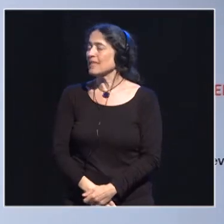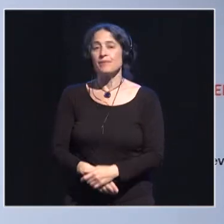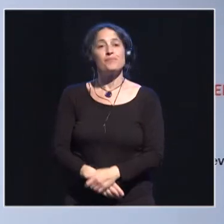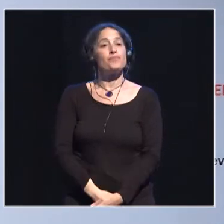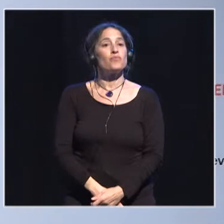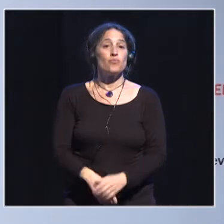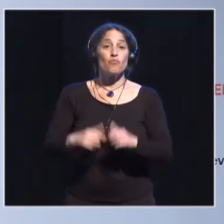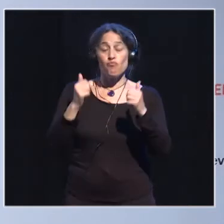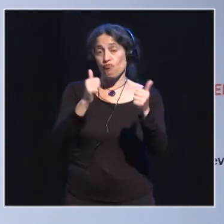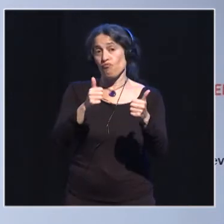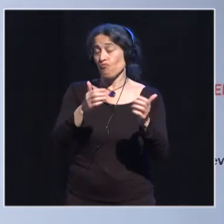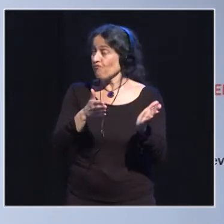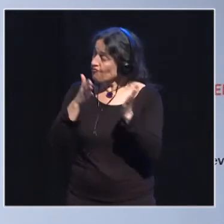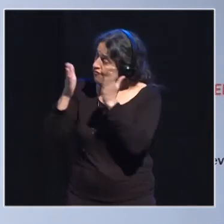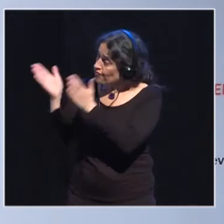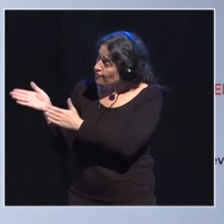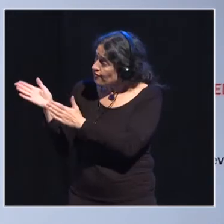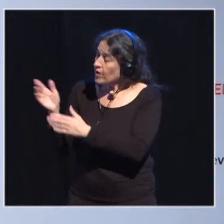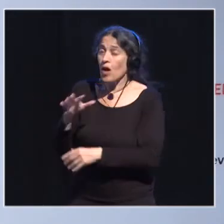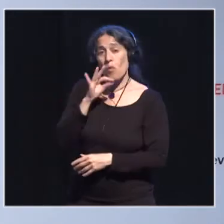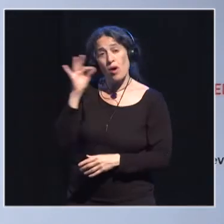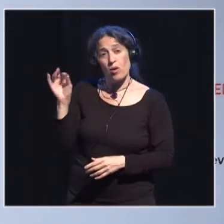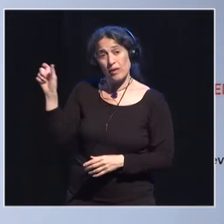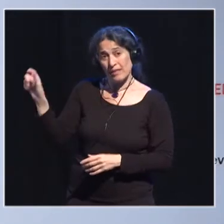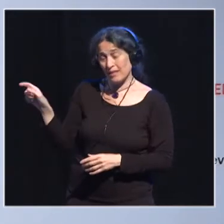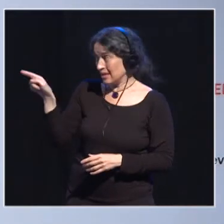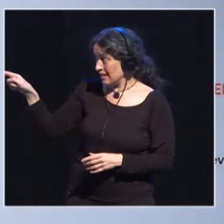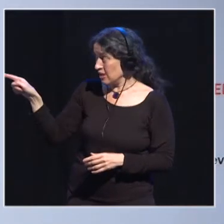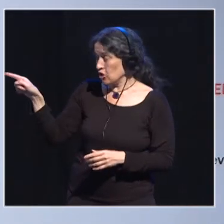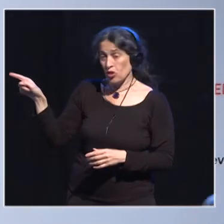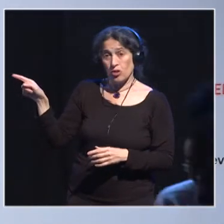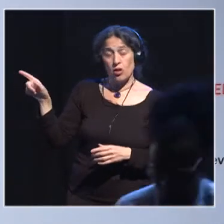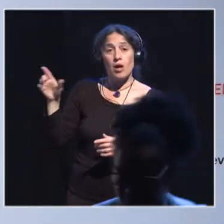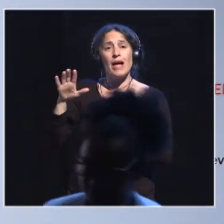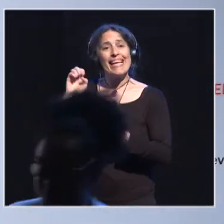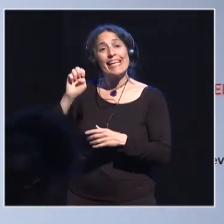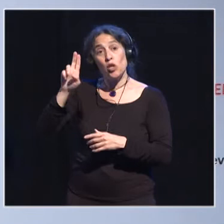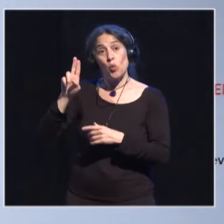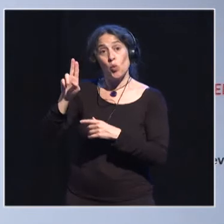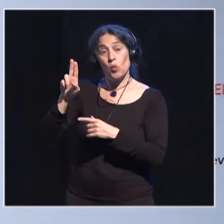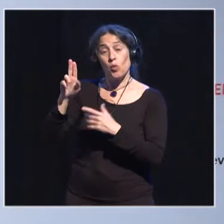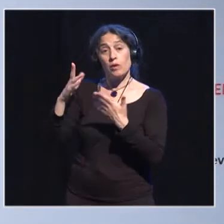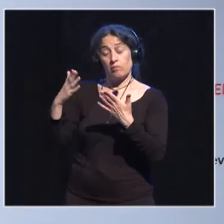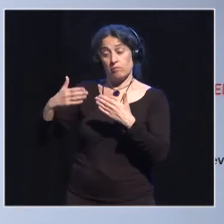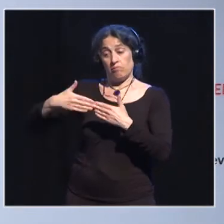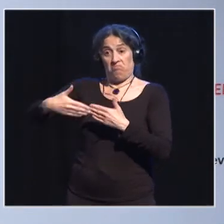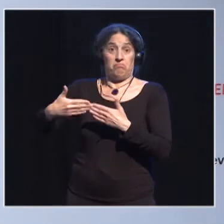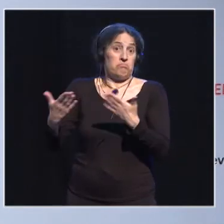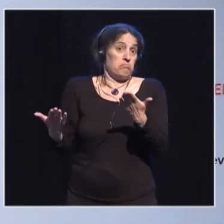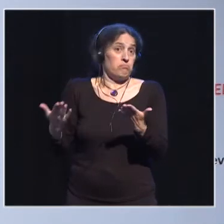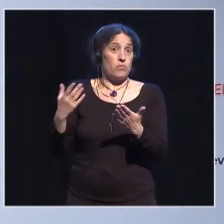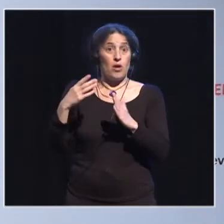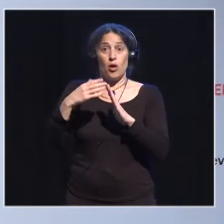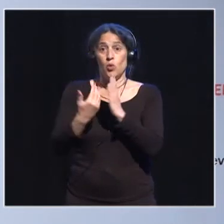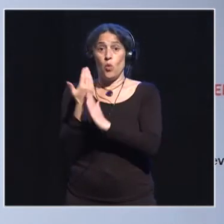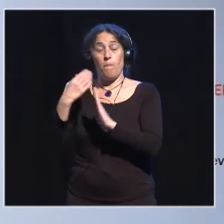to ask you, do you envision that there will be one policy, perhaps framed by the European Union, that by the Africa